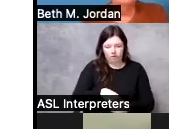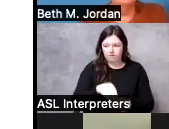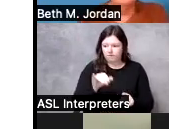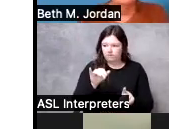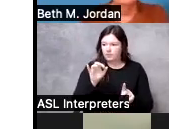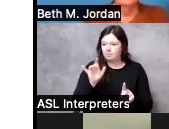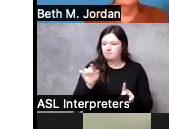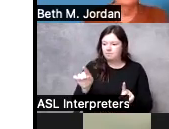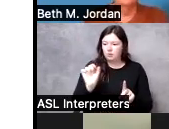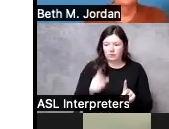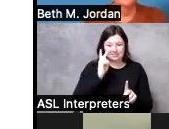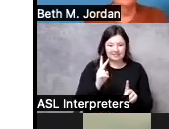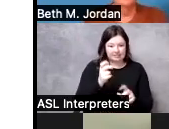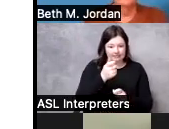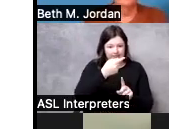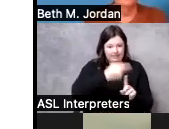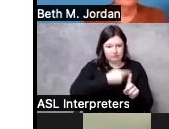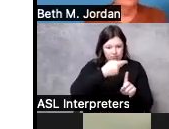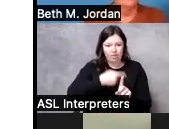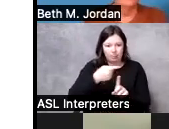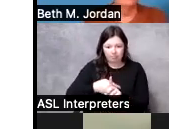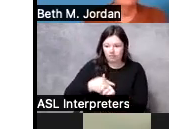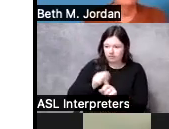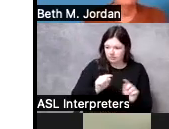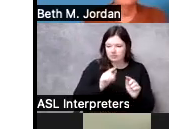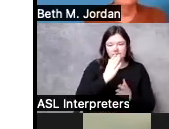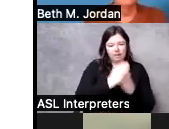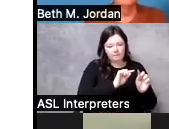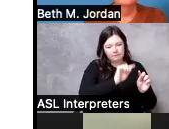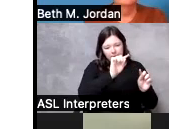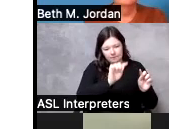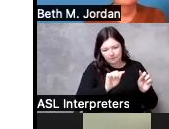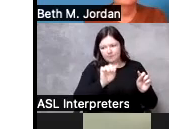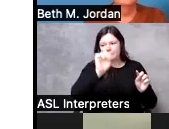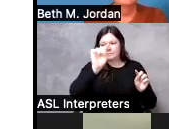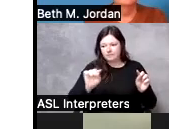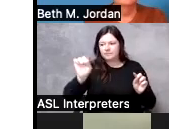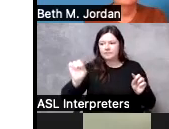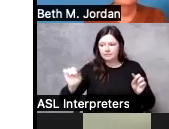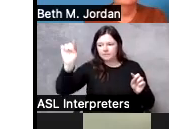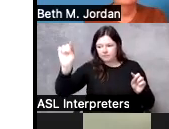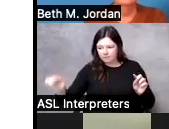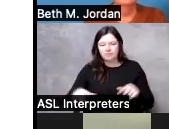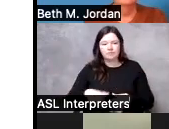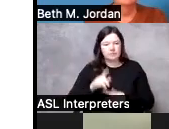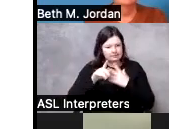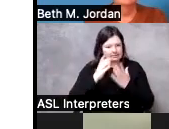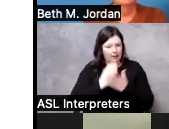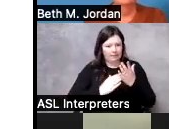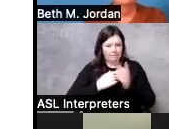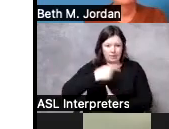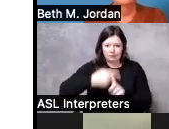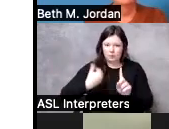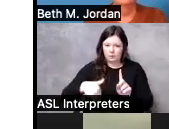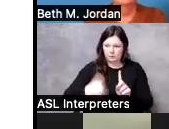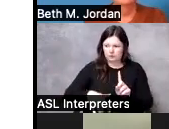month there is some waxing and waning, there's some give and take, but certain months are really crises.